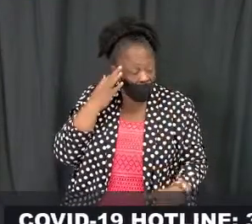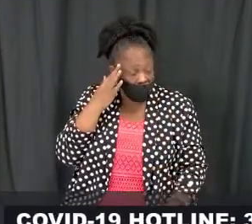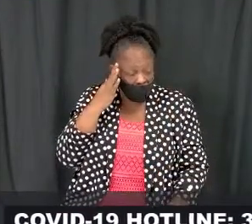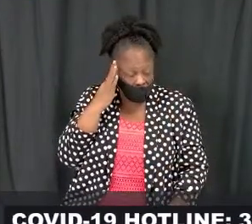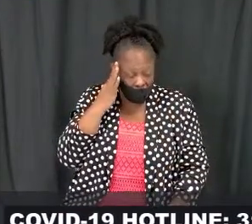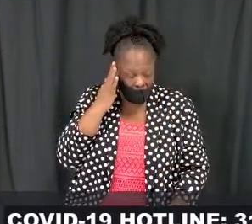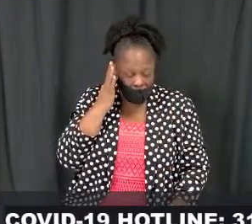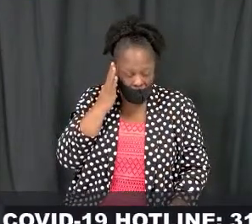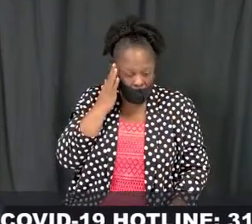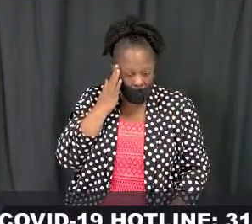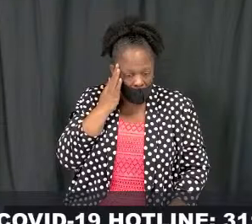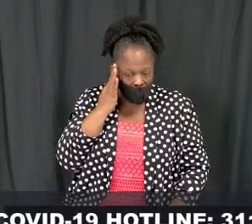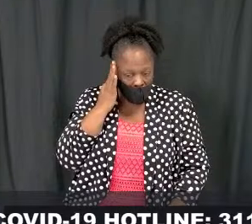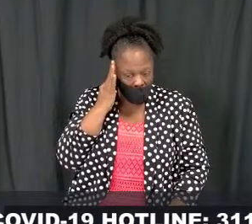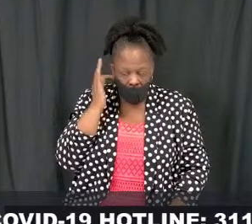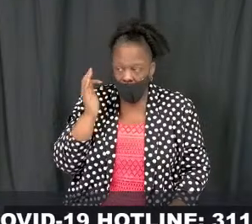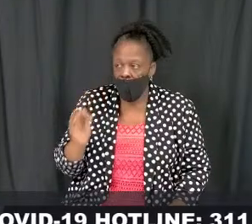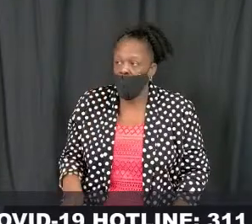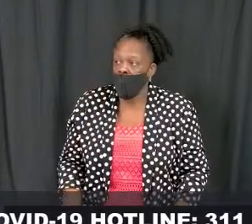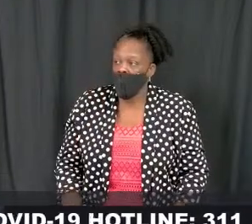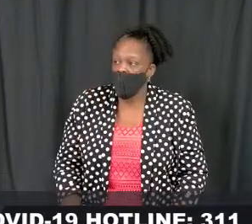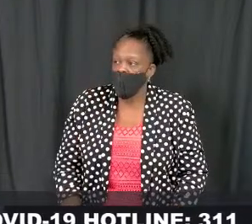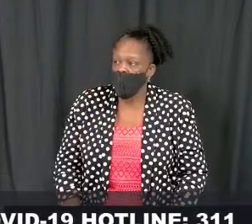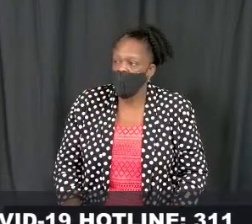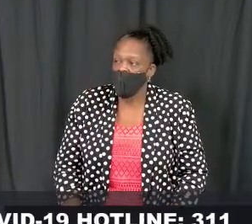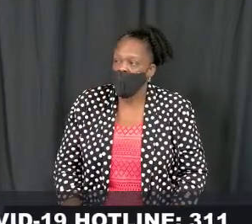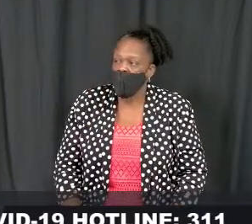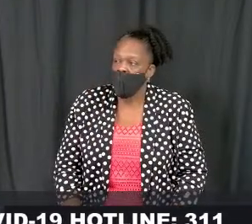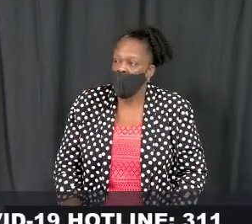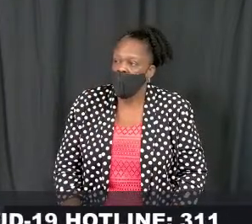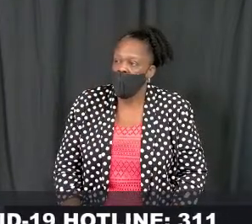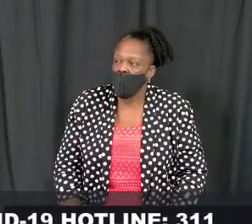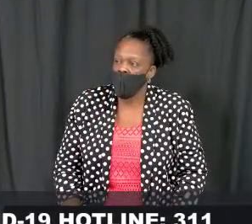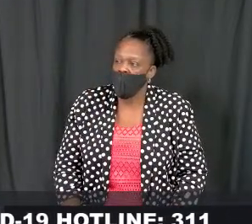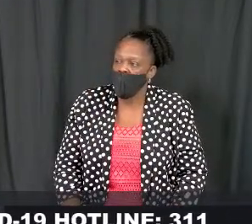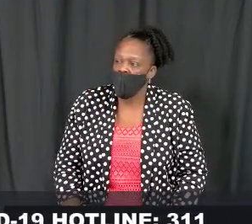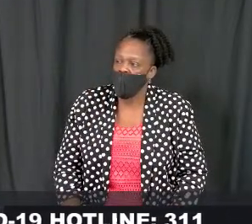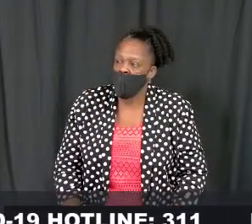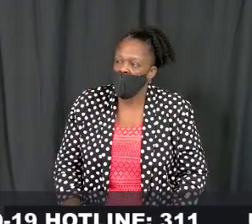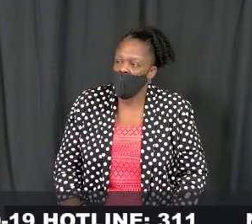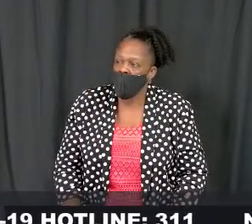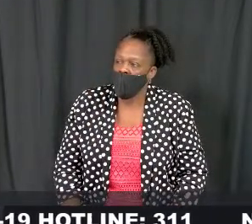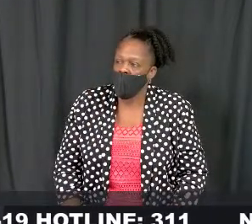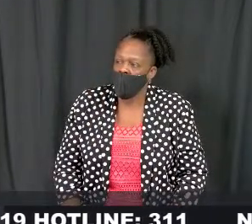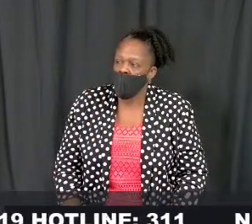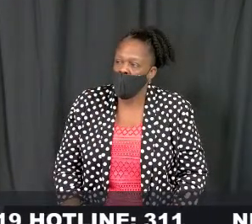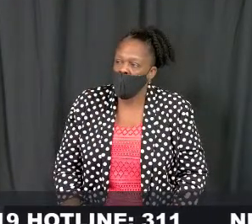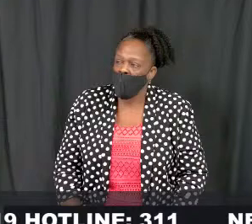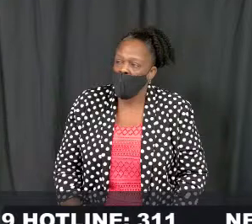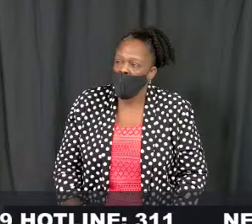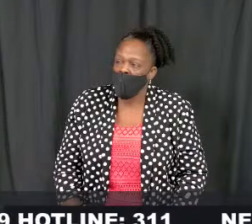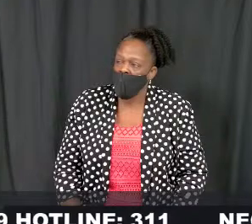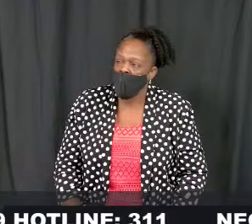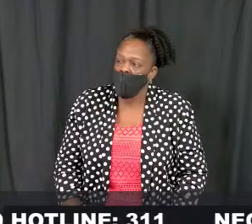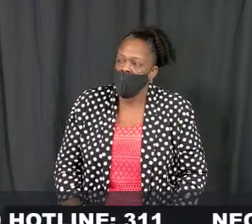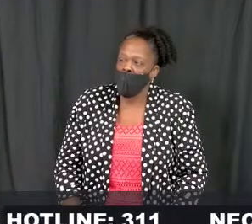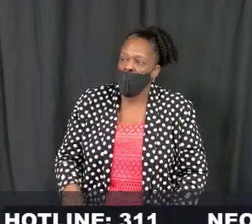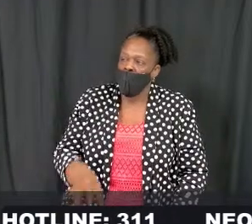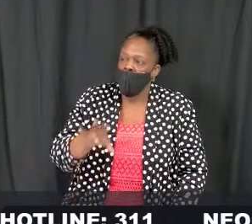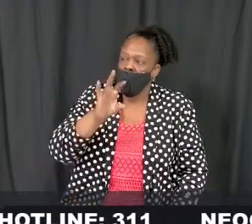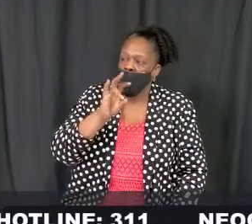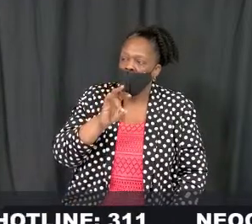immunity be collectively or individually for St. Kitts and Nevis? bearing in mind that St. Kitts is up to